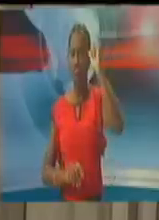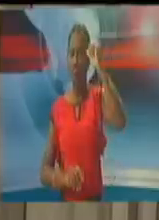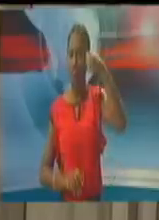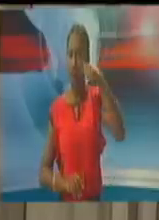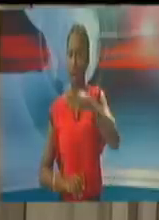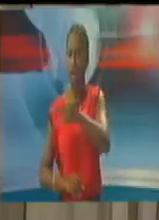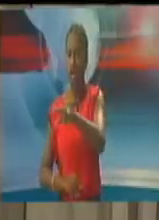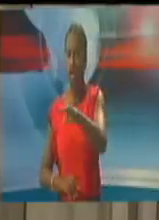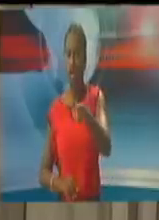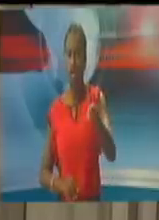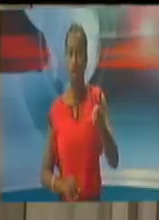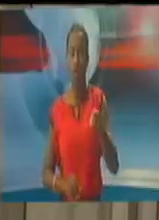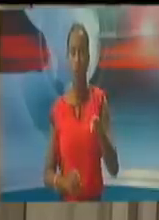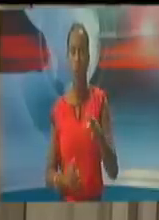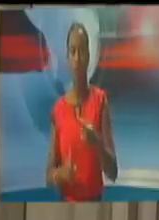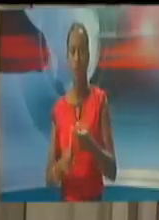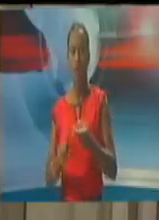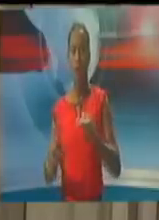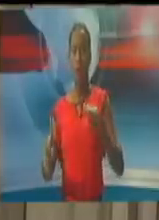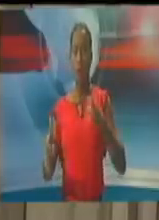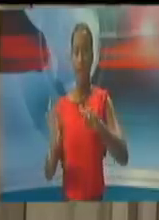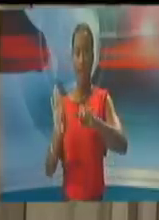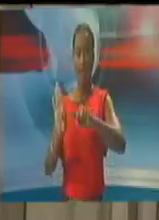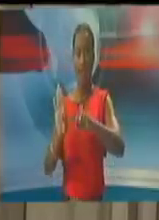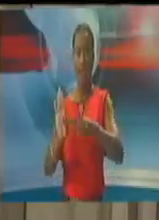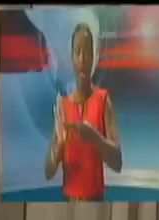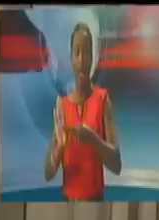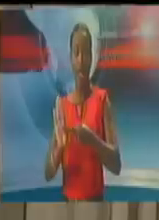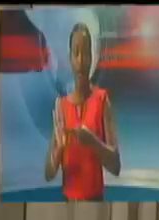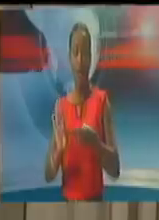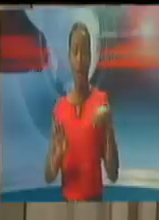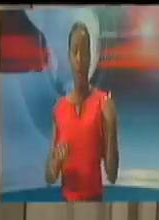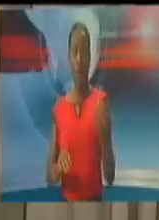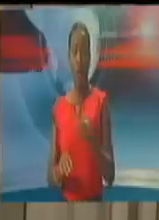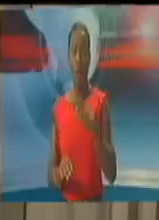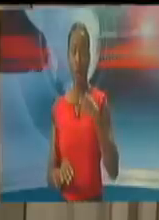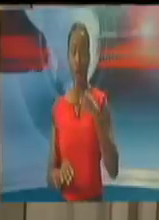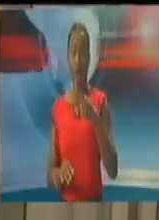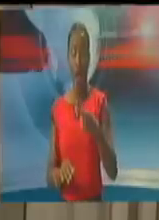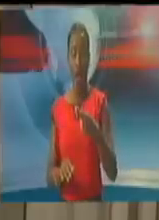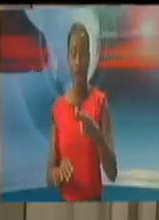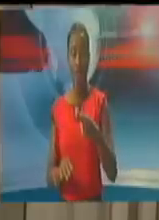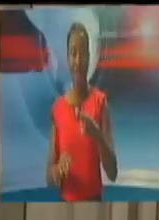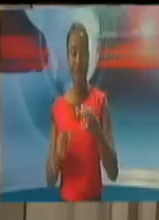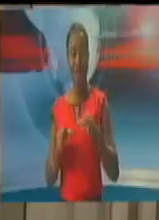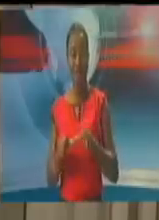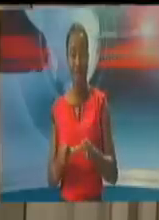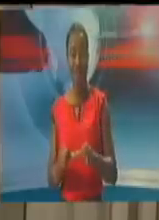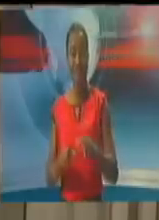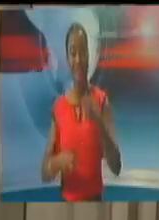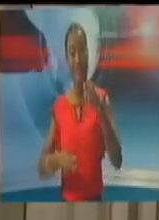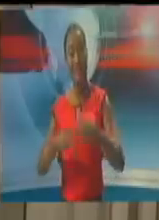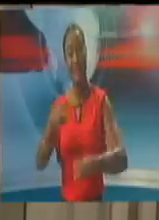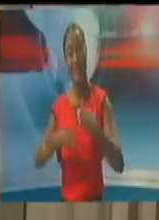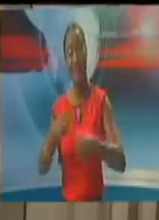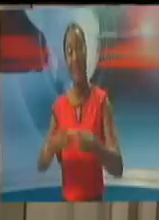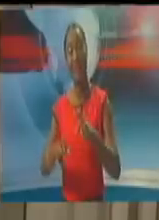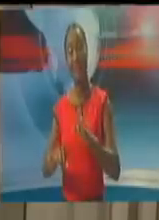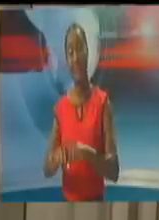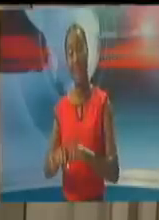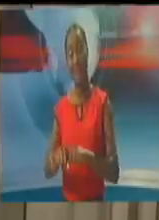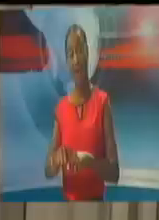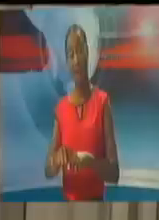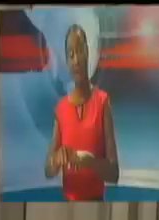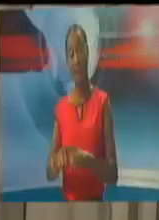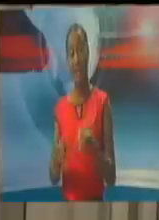from where we came. We are and continue to be in very unusual and difficult times. We are facing